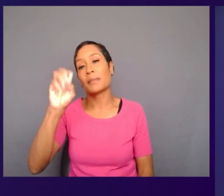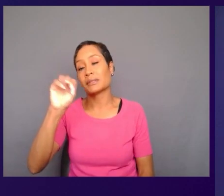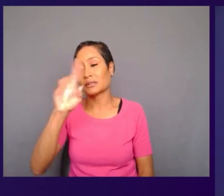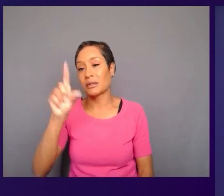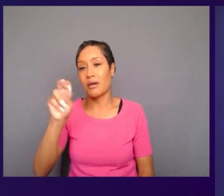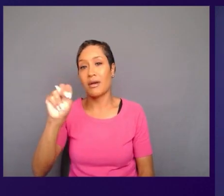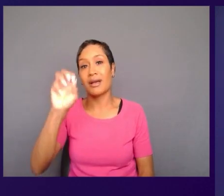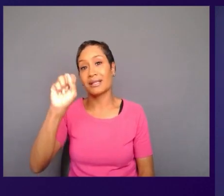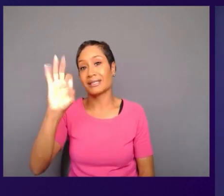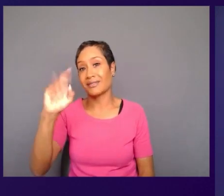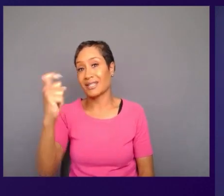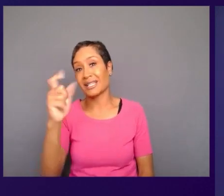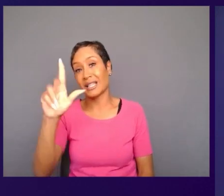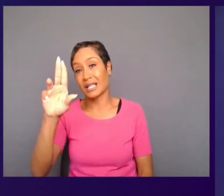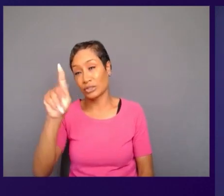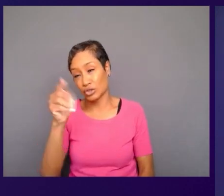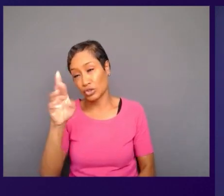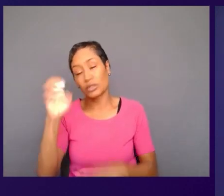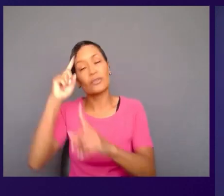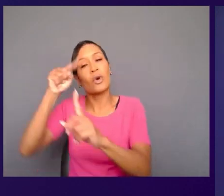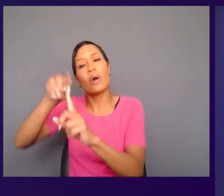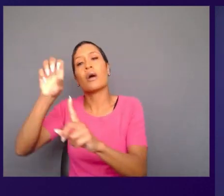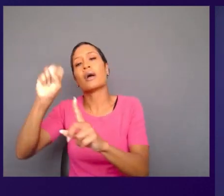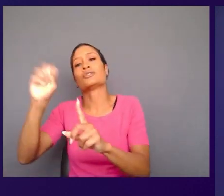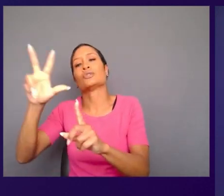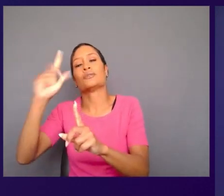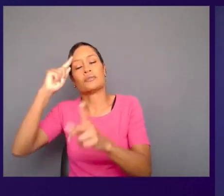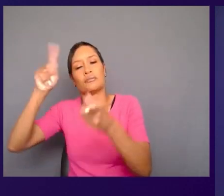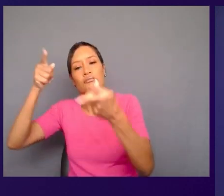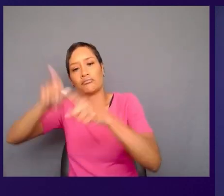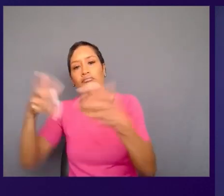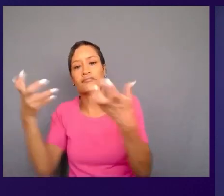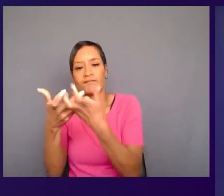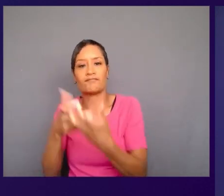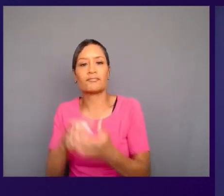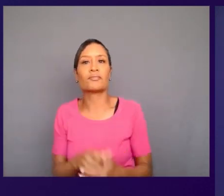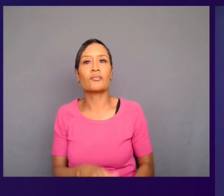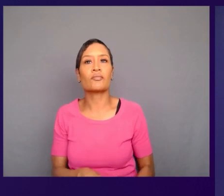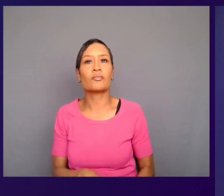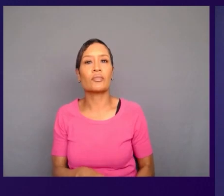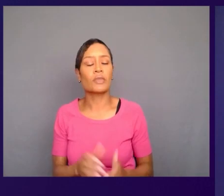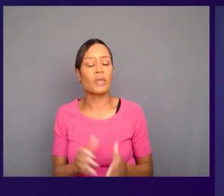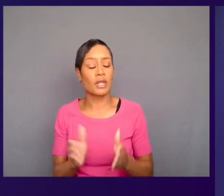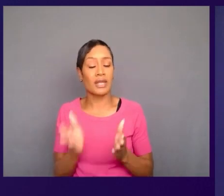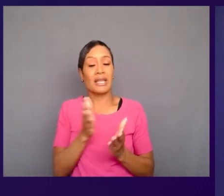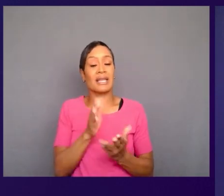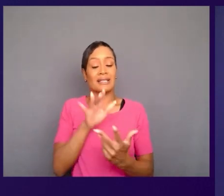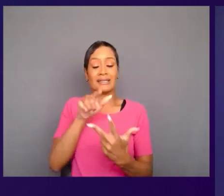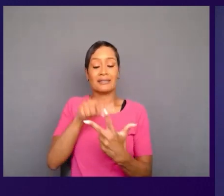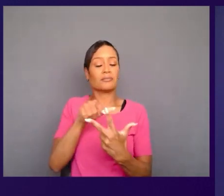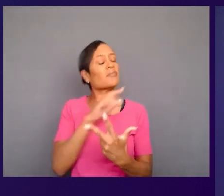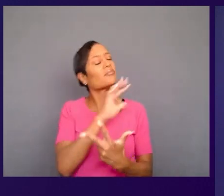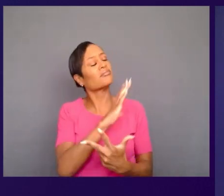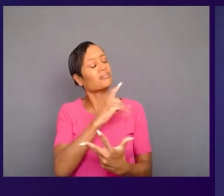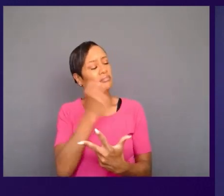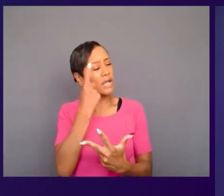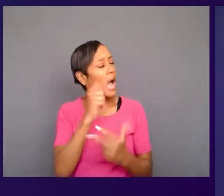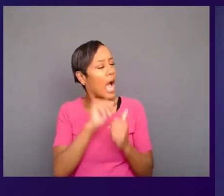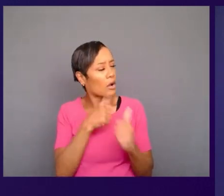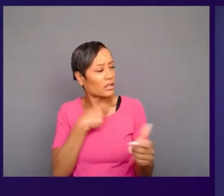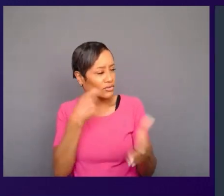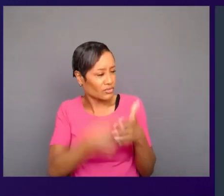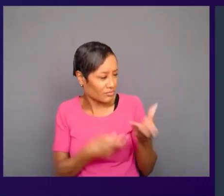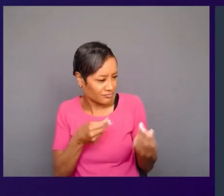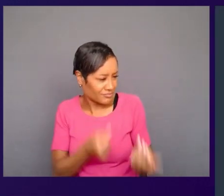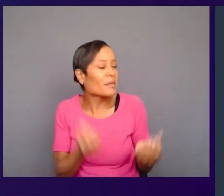with Amazon S3 for these use cases. Thanks. I see. So what does it cost to get started with this cool new feature? That's one of the best